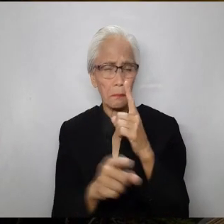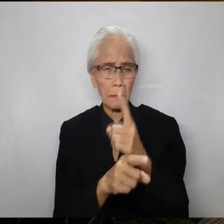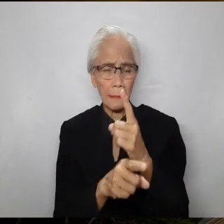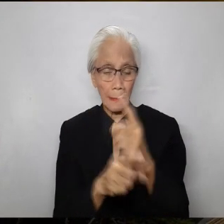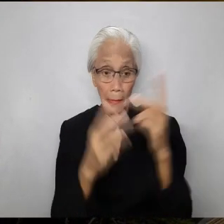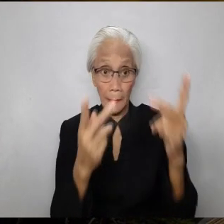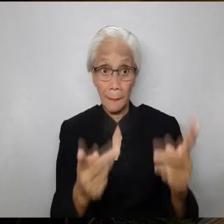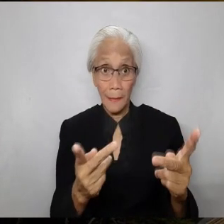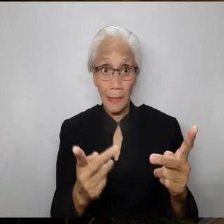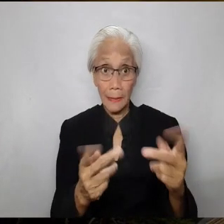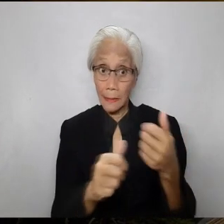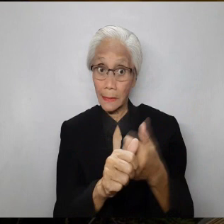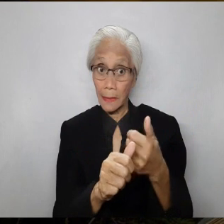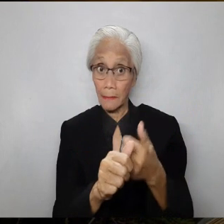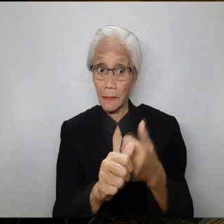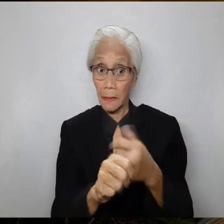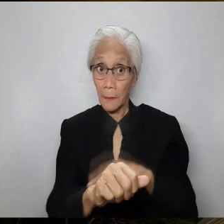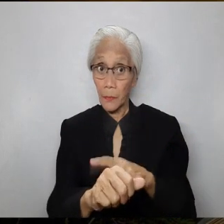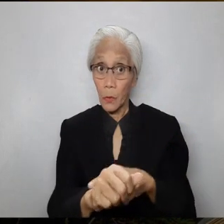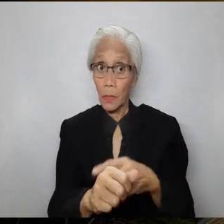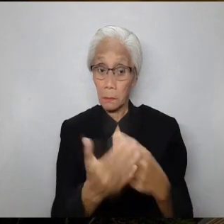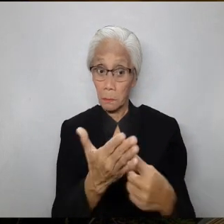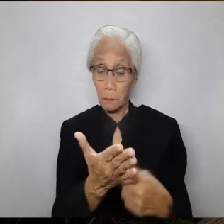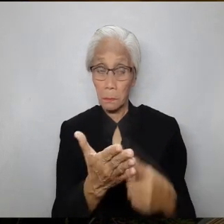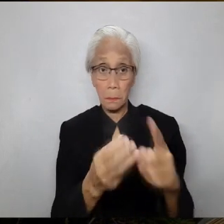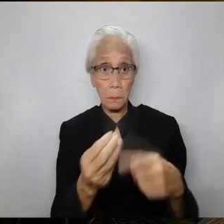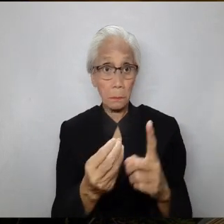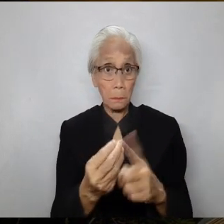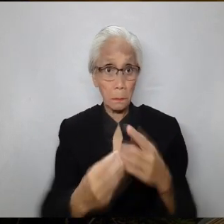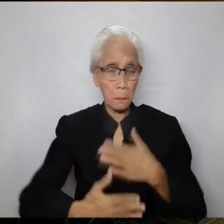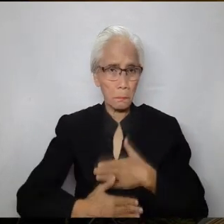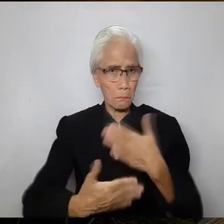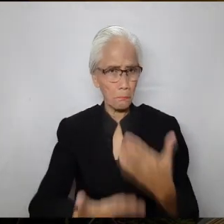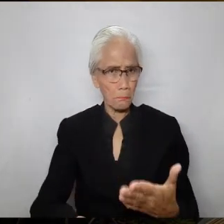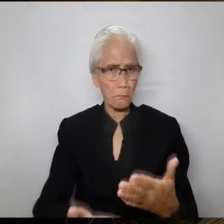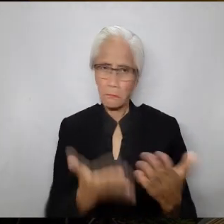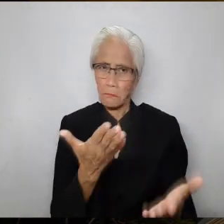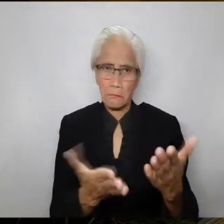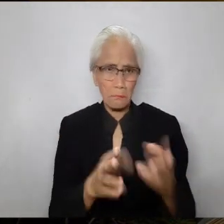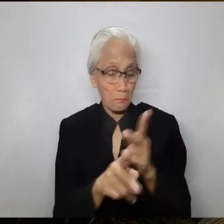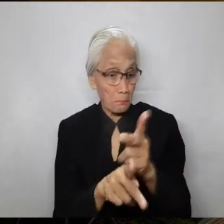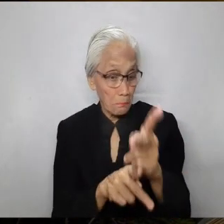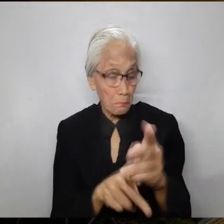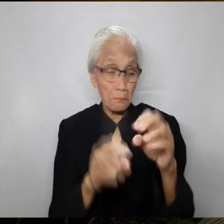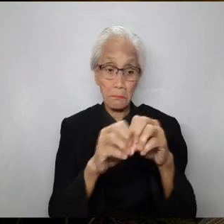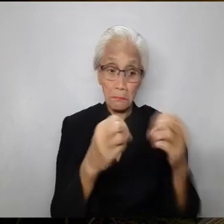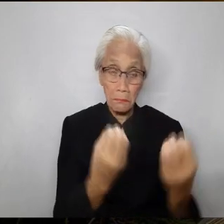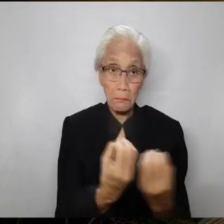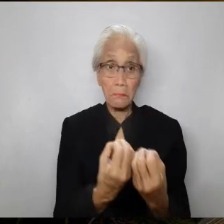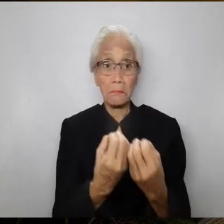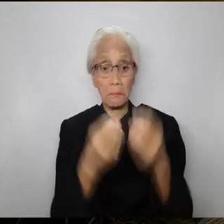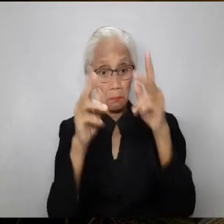elements are universally present every time we talk about commitment, be this to your profession,